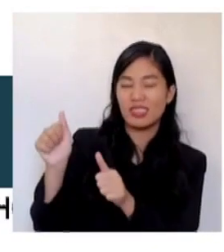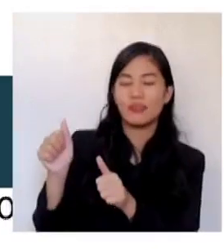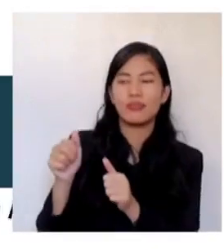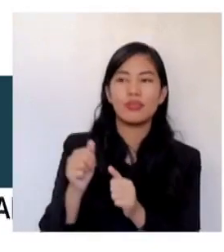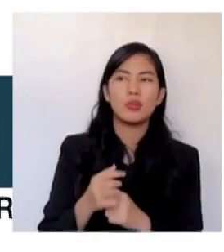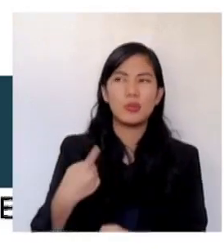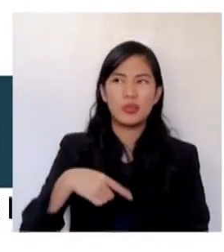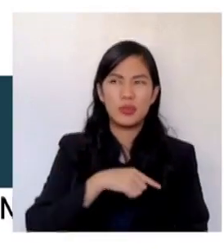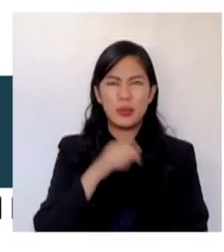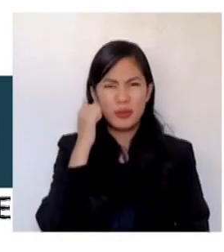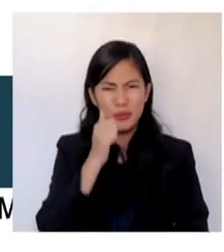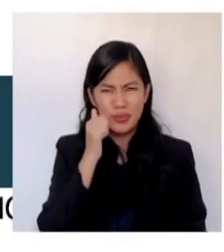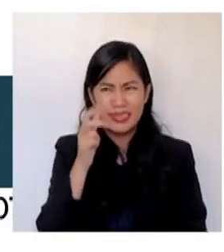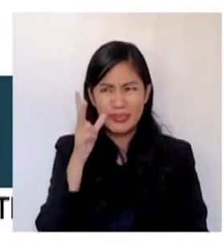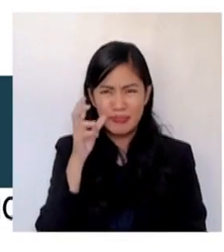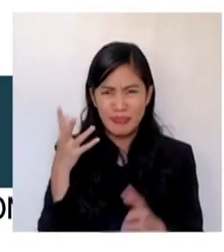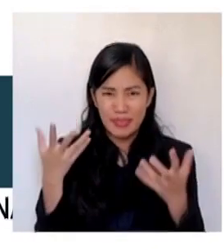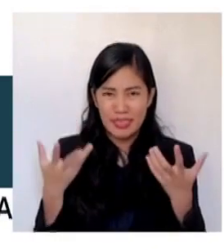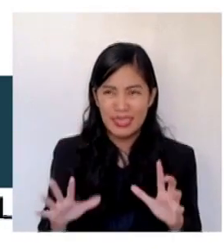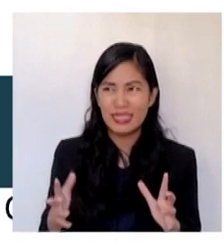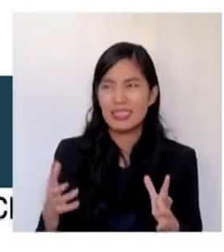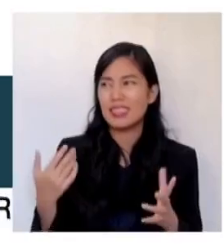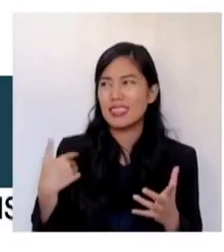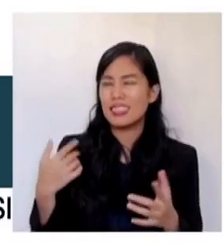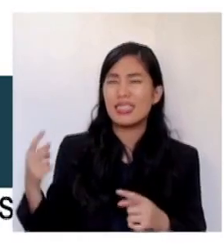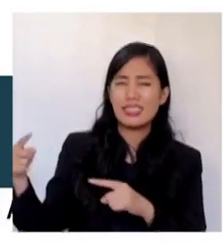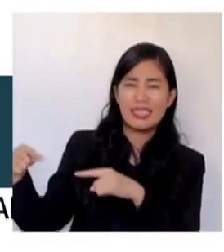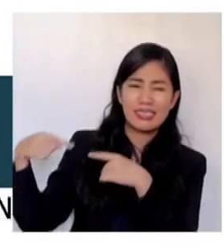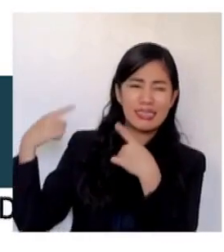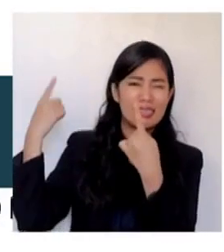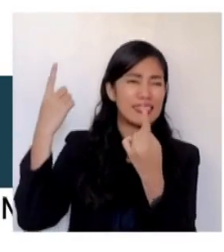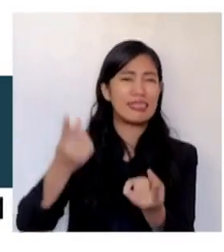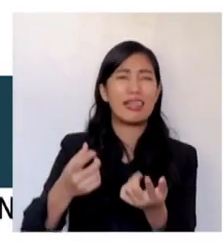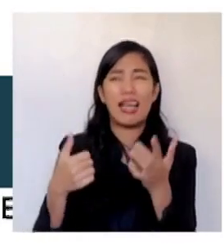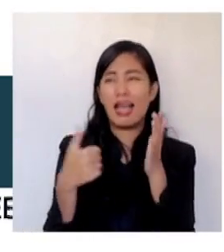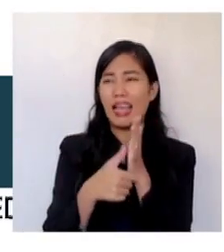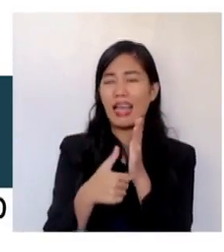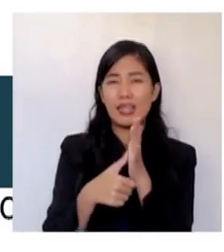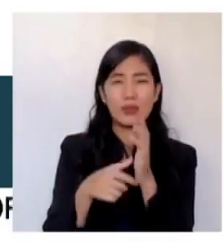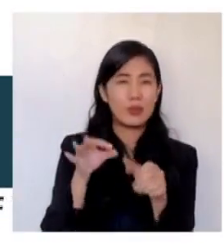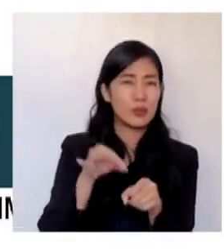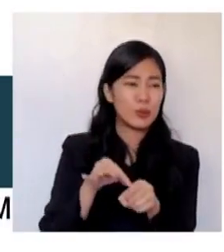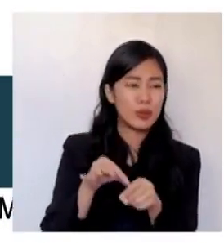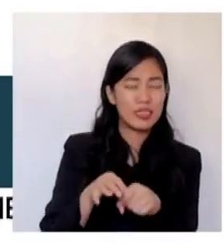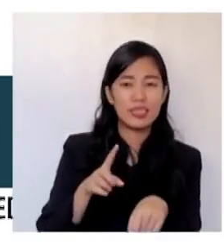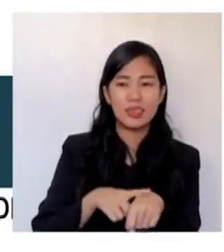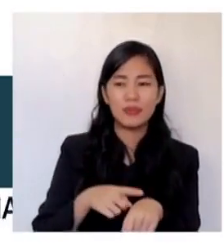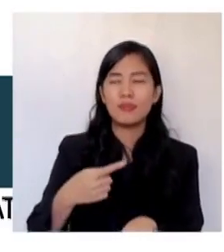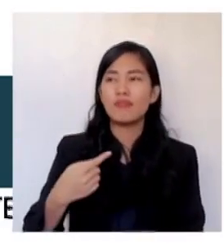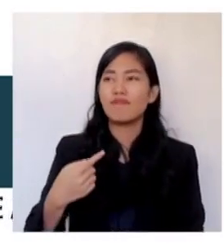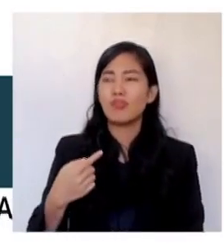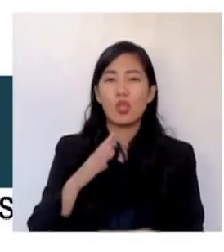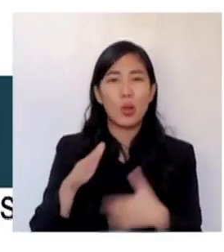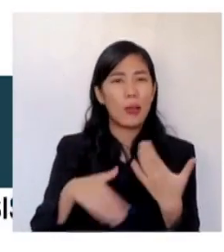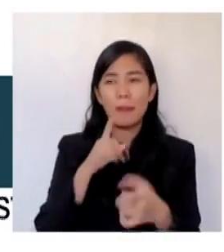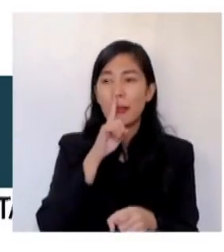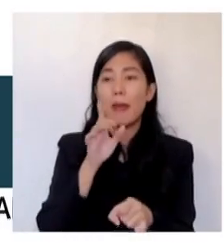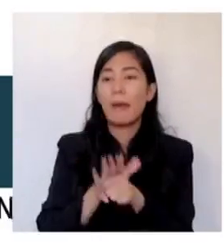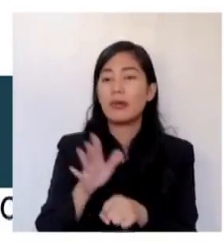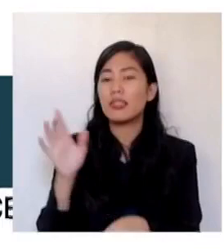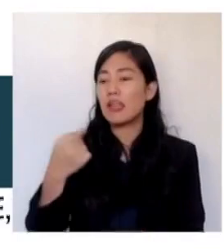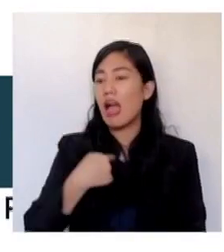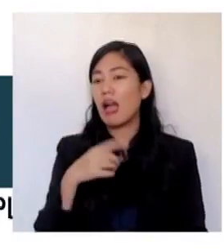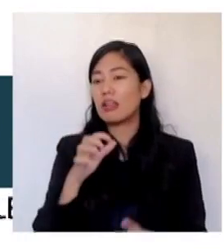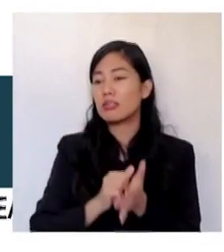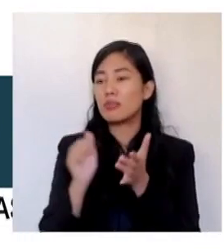always hear this as a sad refrain. Every election, we talk about corruption, but not one talks about how